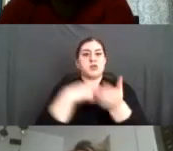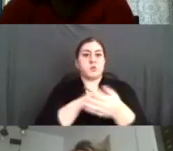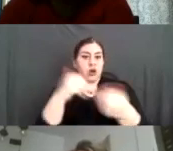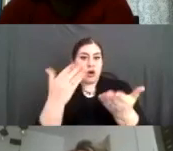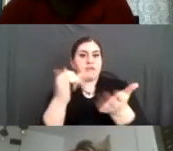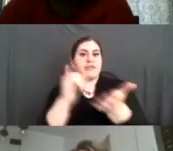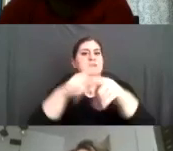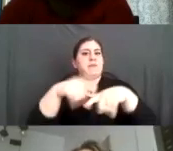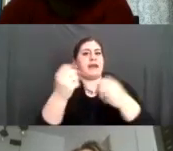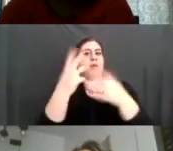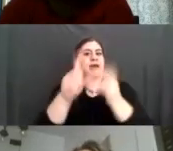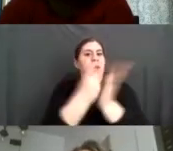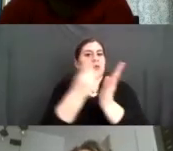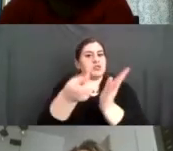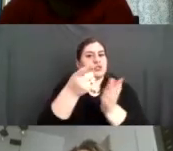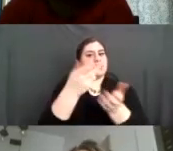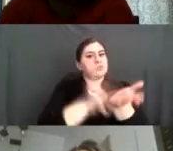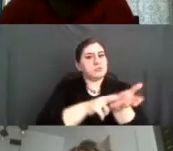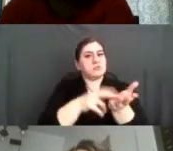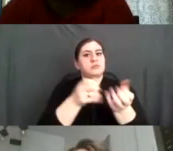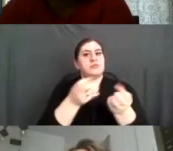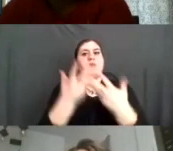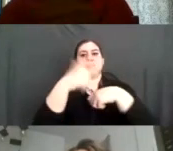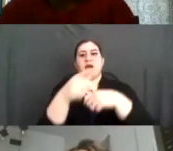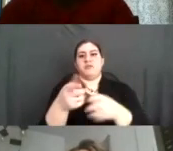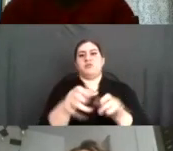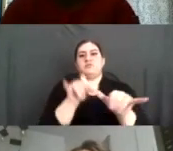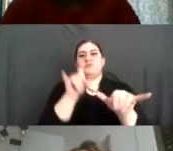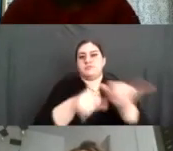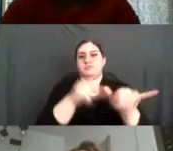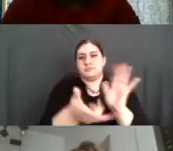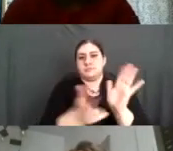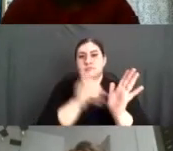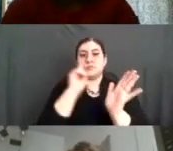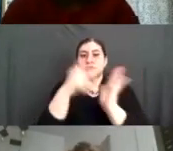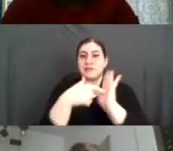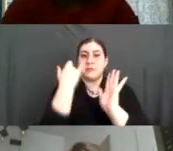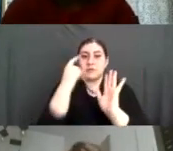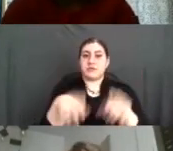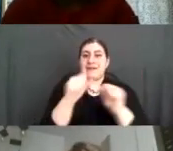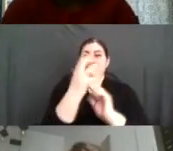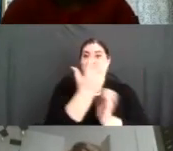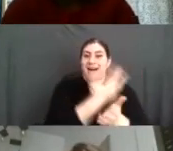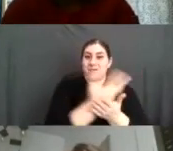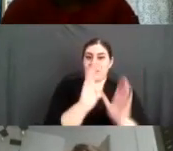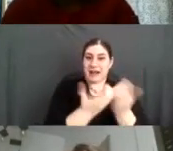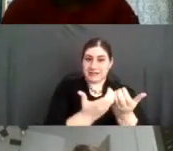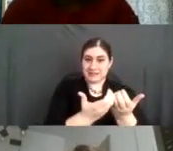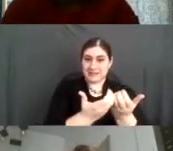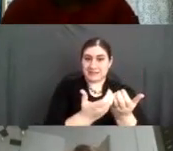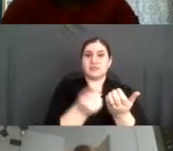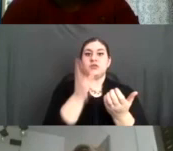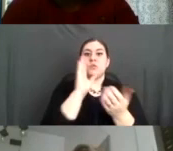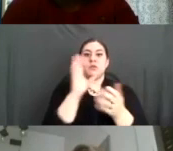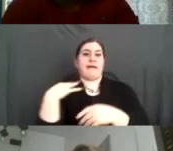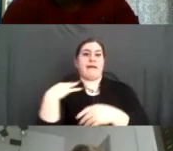of hours you're enrolled in and the length of time you're enrolled. So for instance, if you're taking 5-week classes, you're going to be